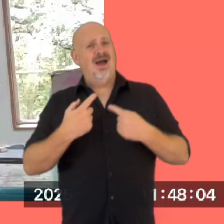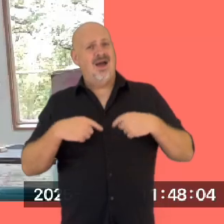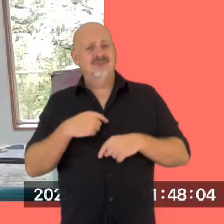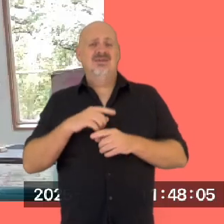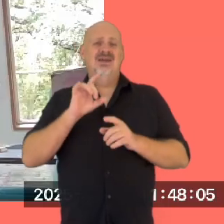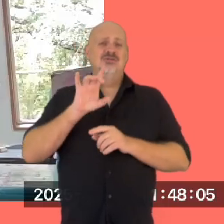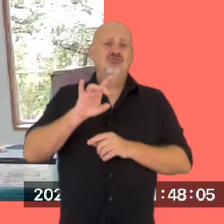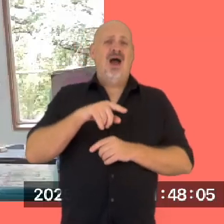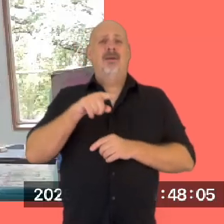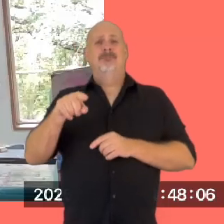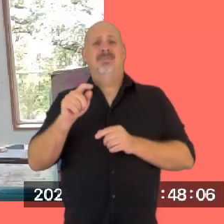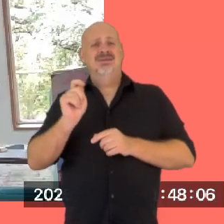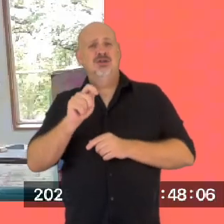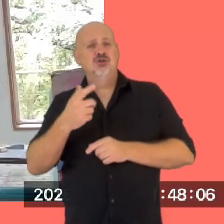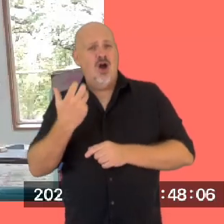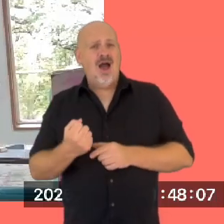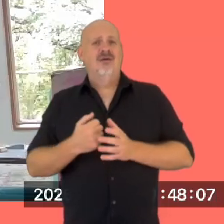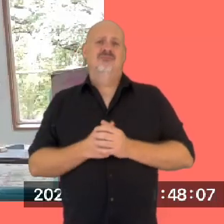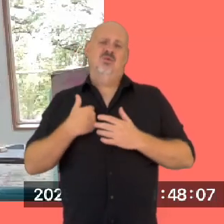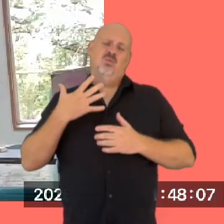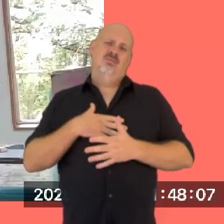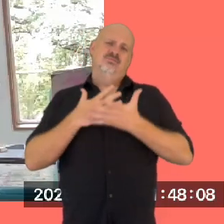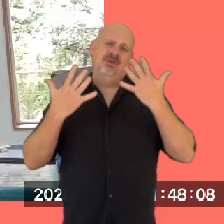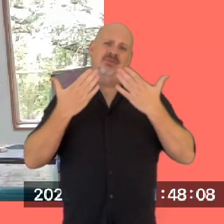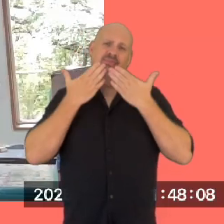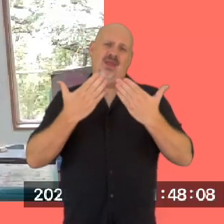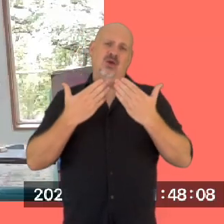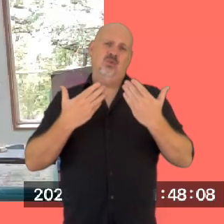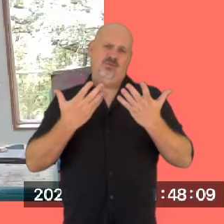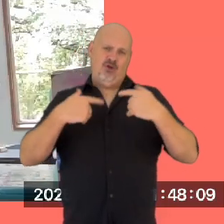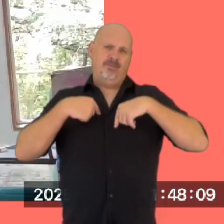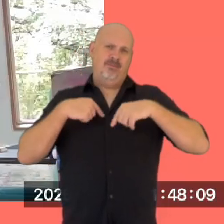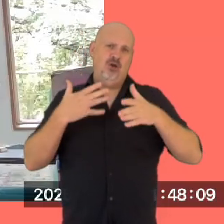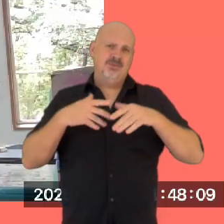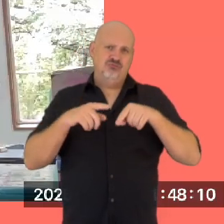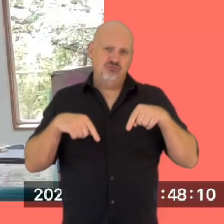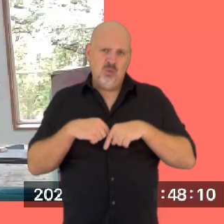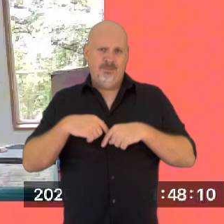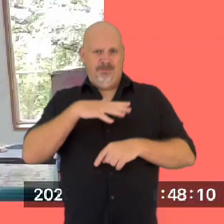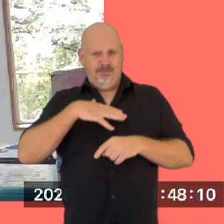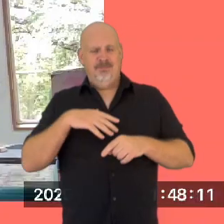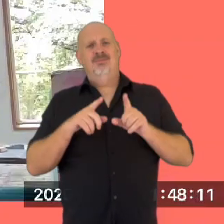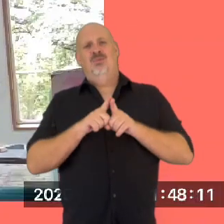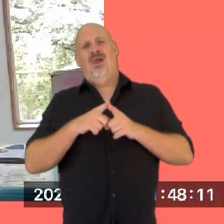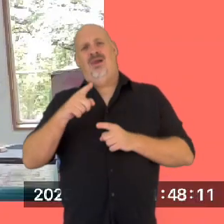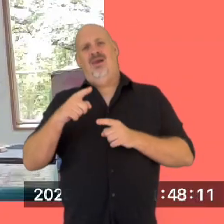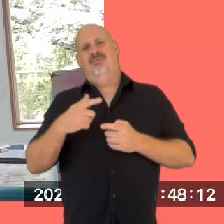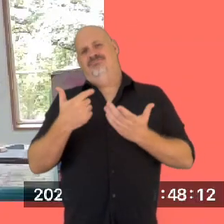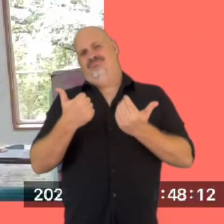also on social media, Instagram and on TikTok. So I want to say a big thank you from the Hospital Rooms